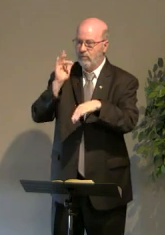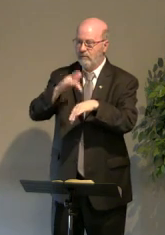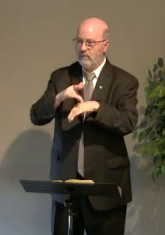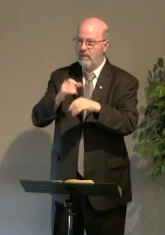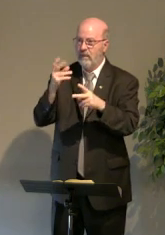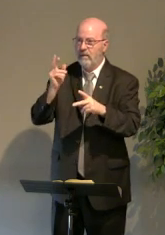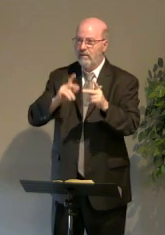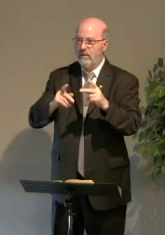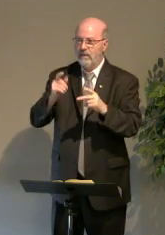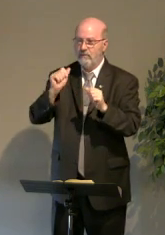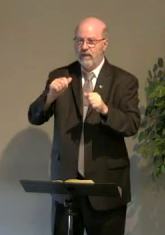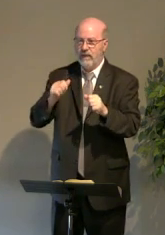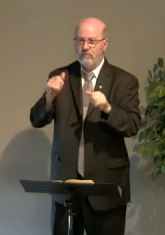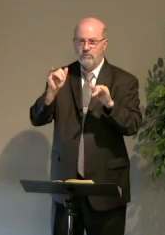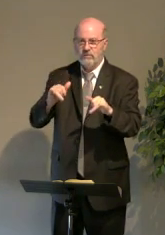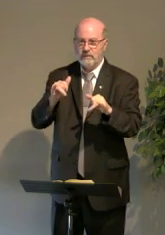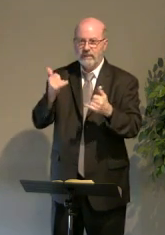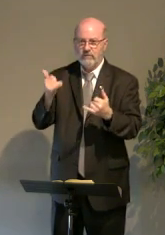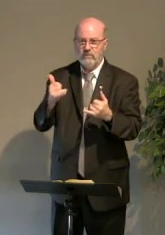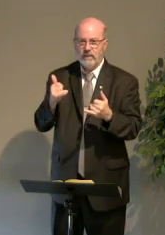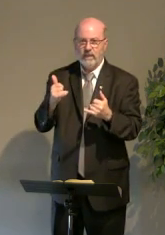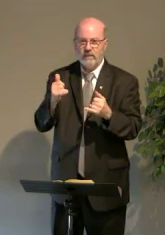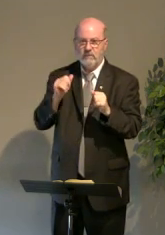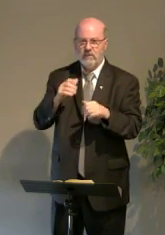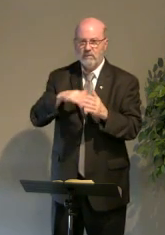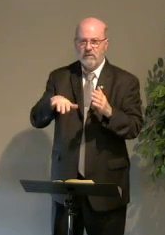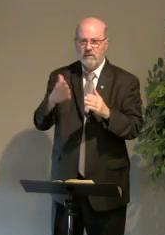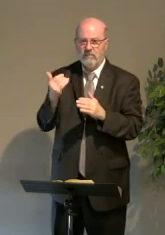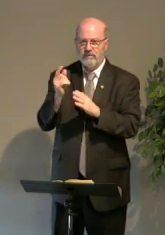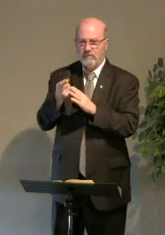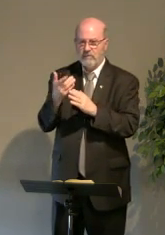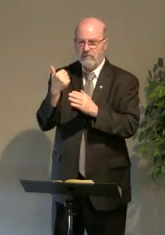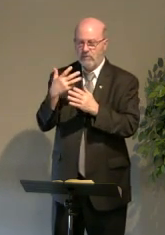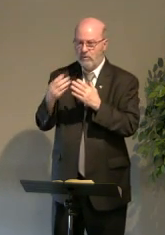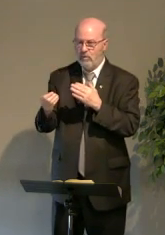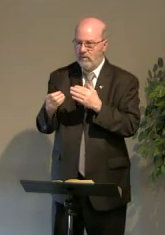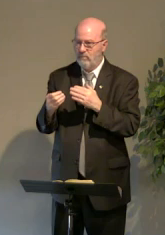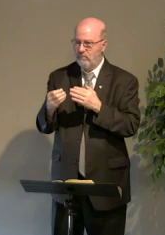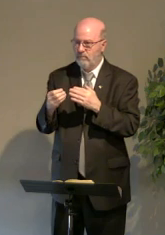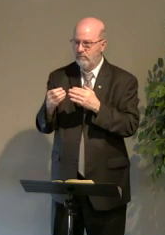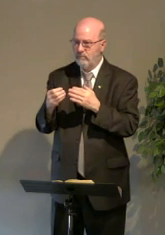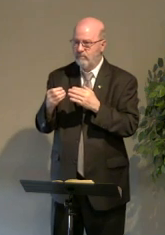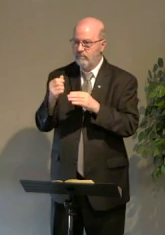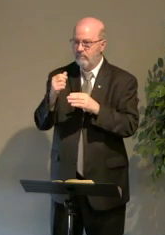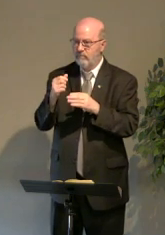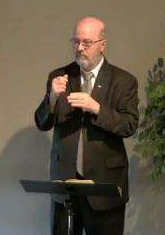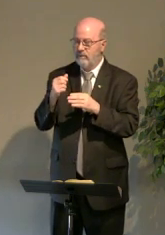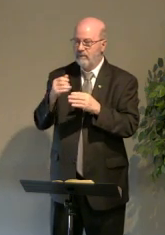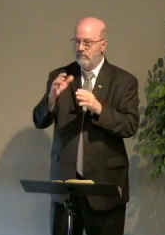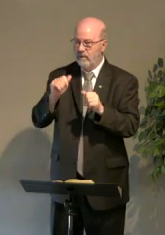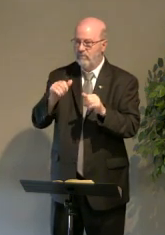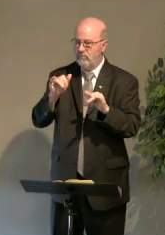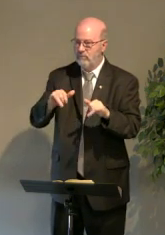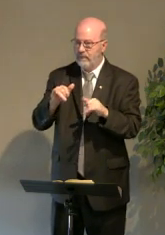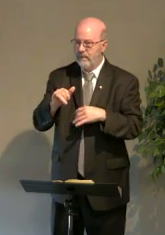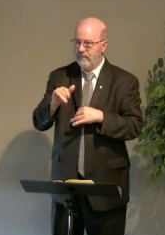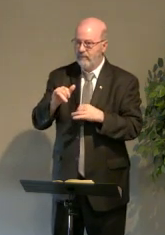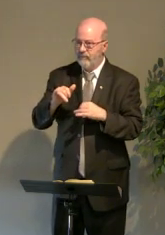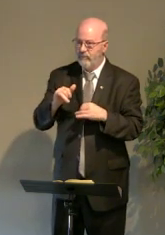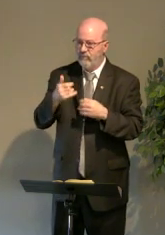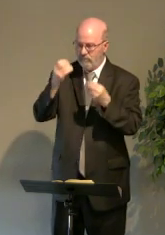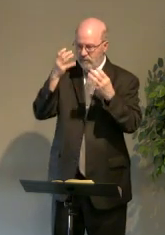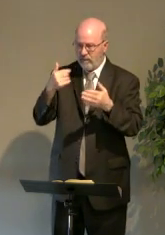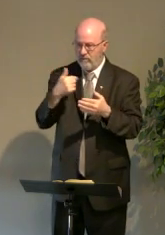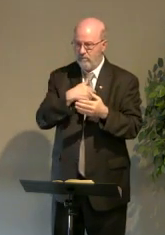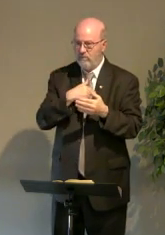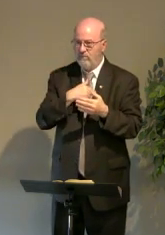Okay, yep, if you're able to stay today, it'll probably be about 15 minutes before we go out and knock doors. So if you're able to stay, if you could let us